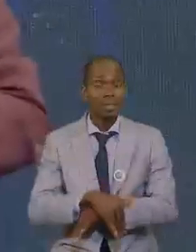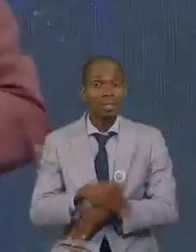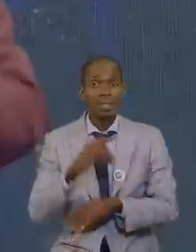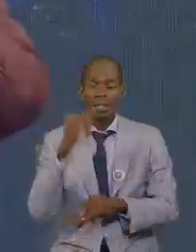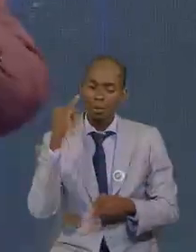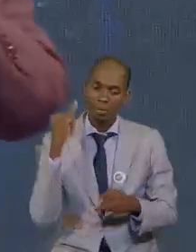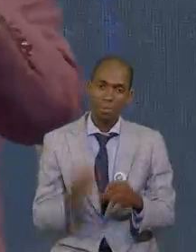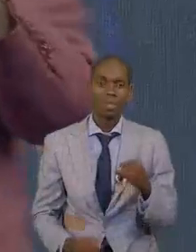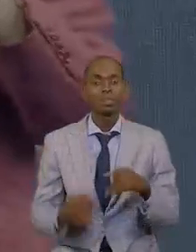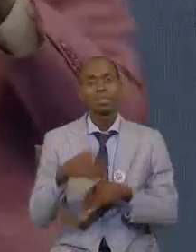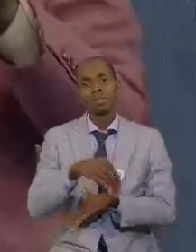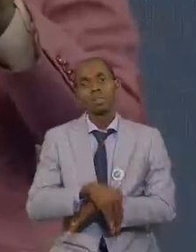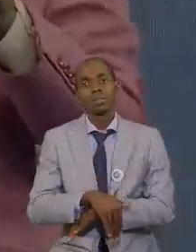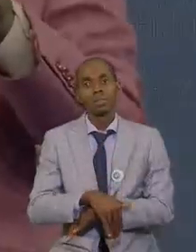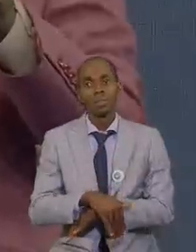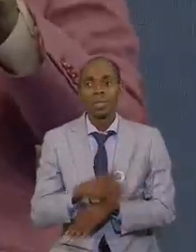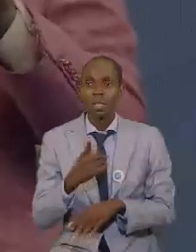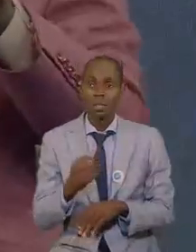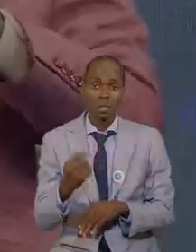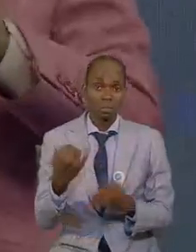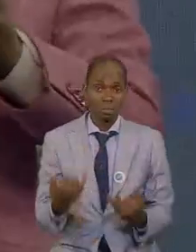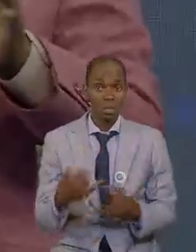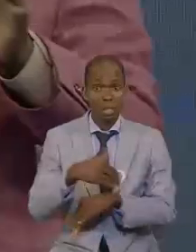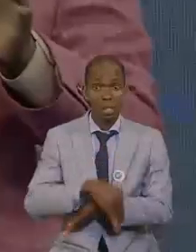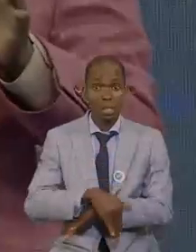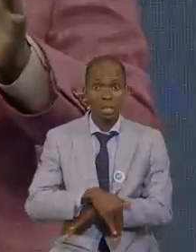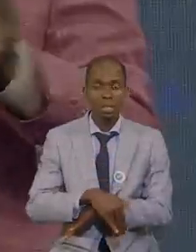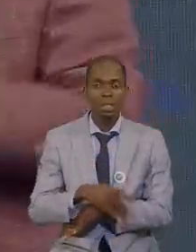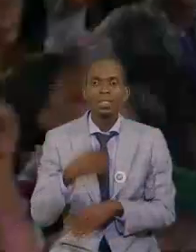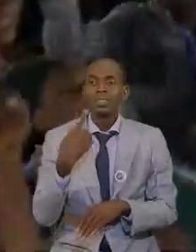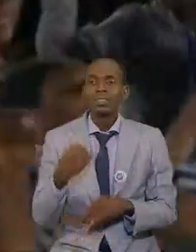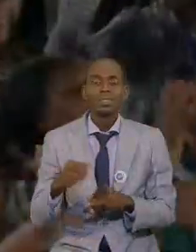night, tonight, the grand finale.